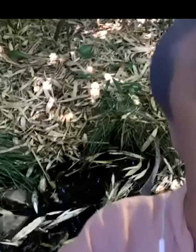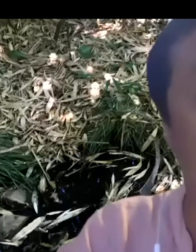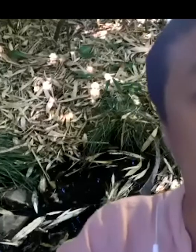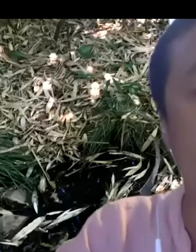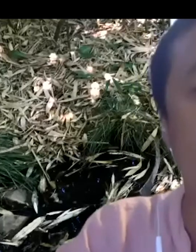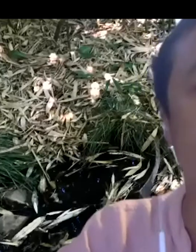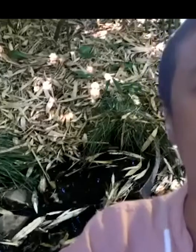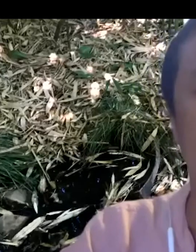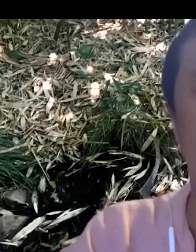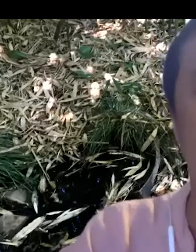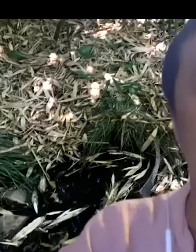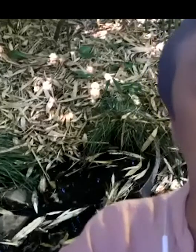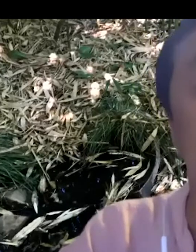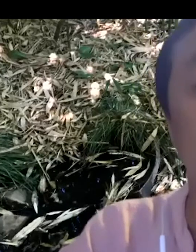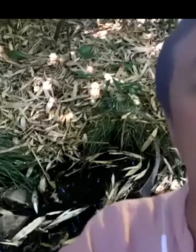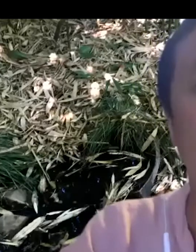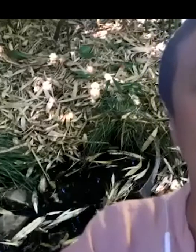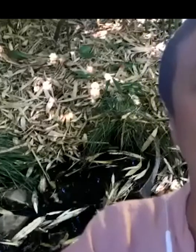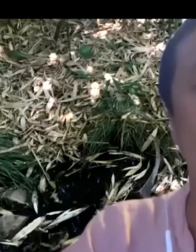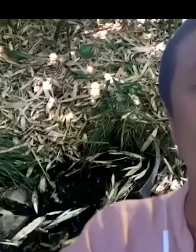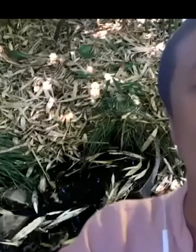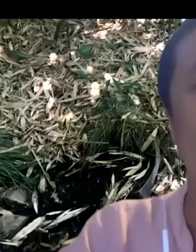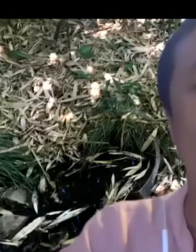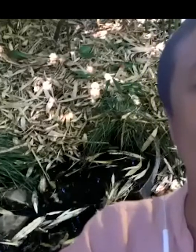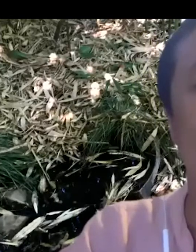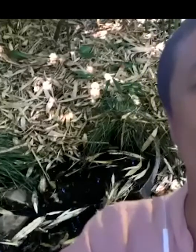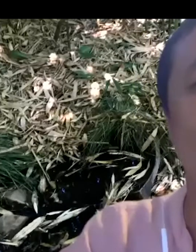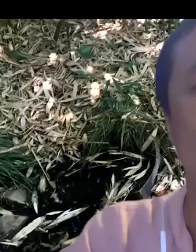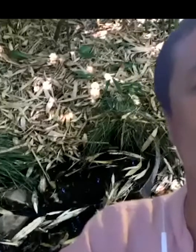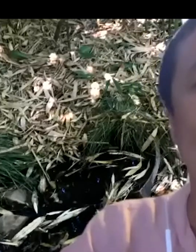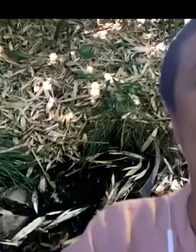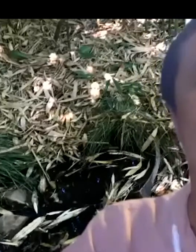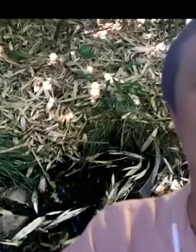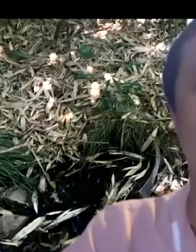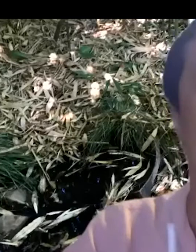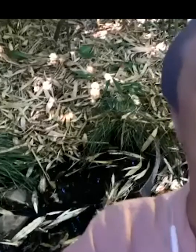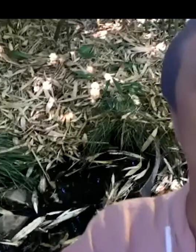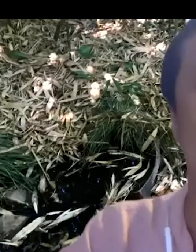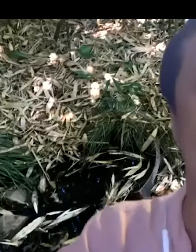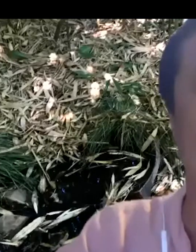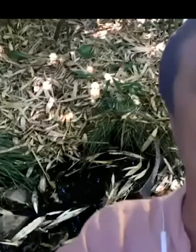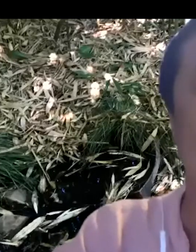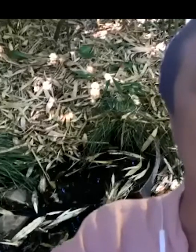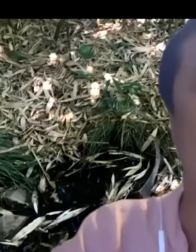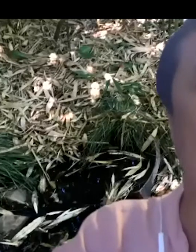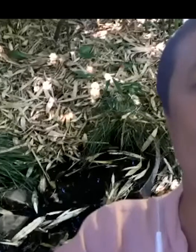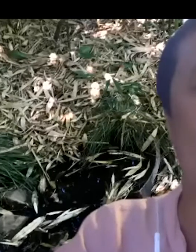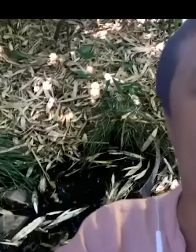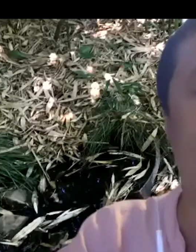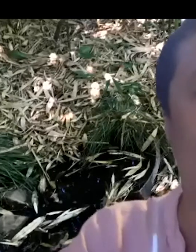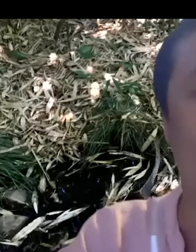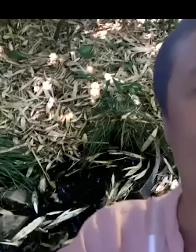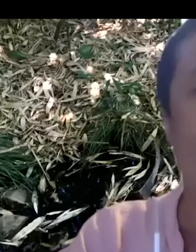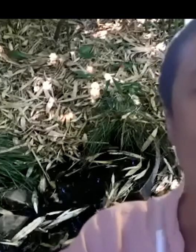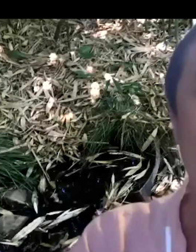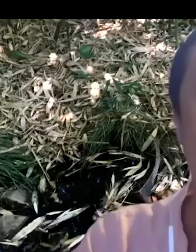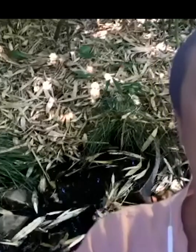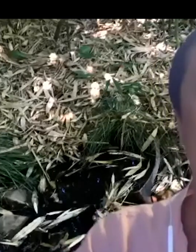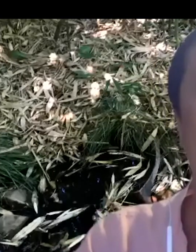being proud of that, not being ashamed of the dark skin, the coarse